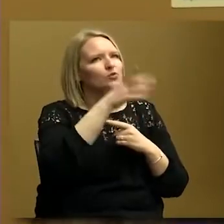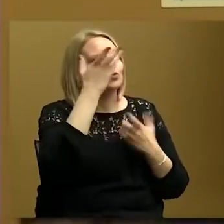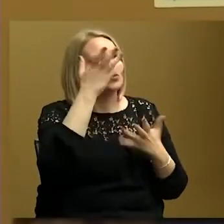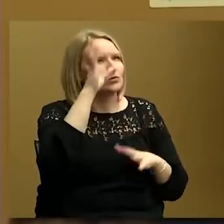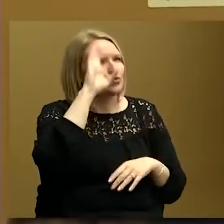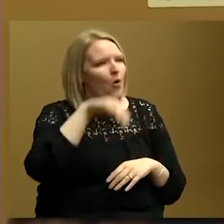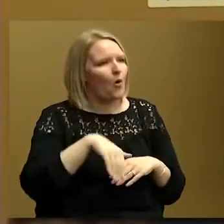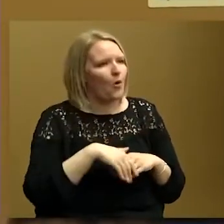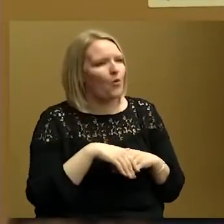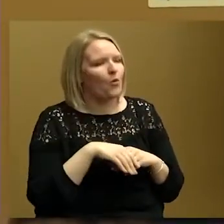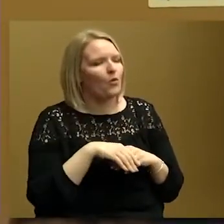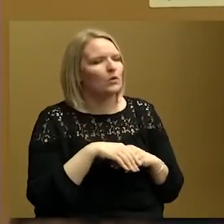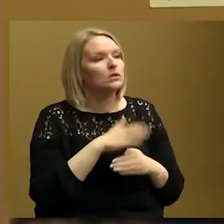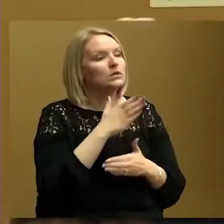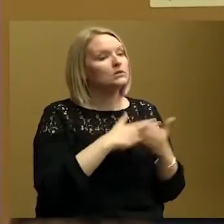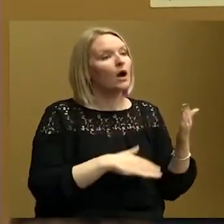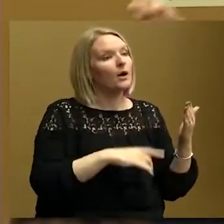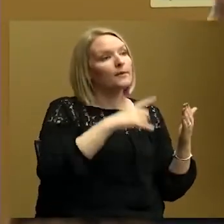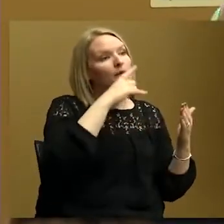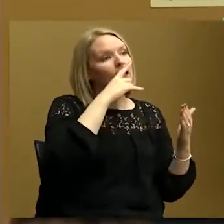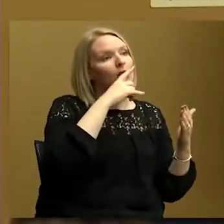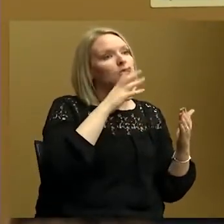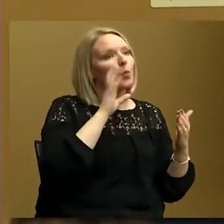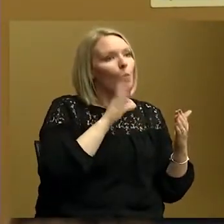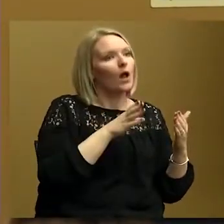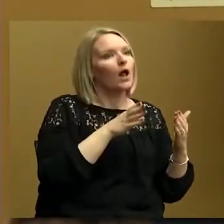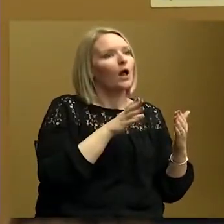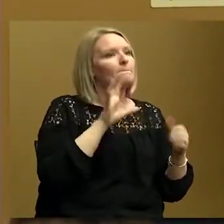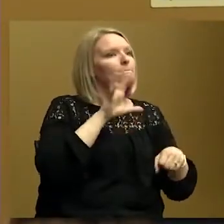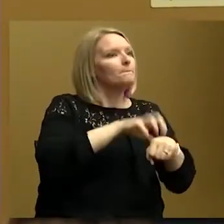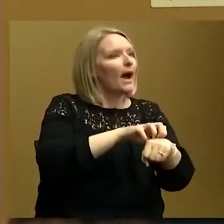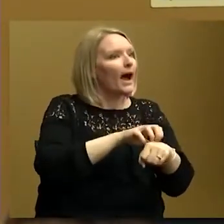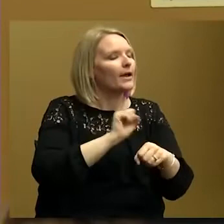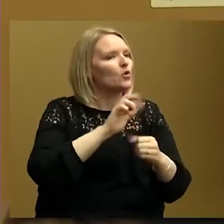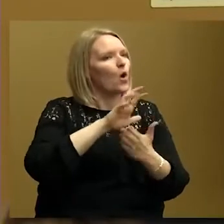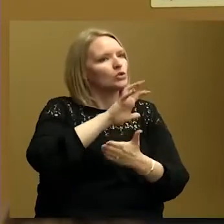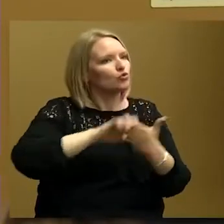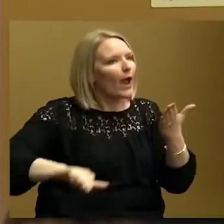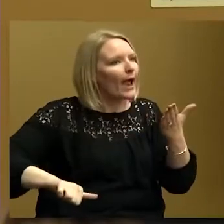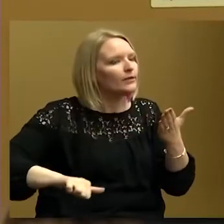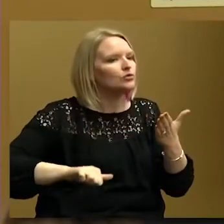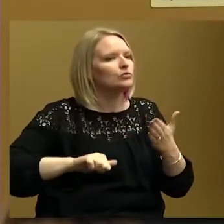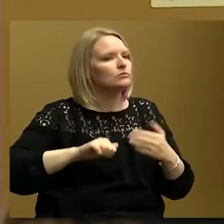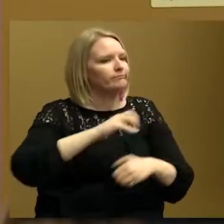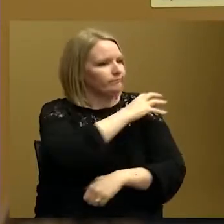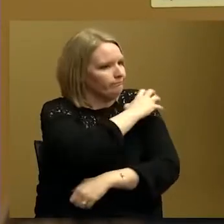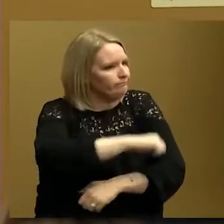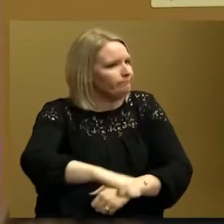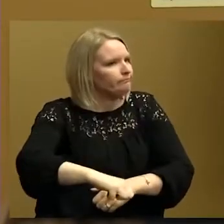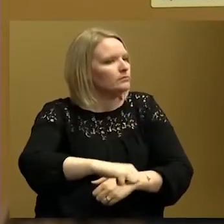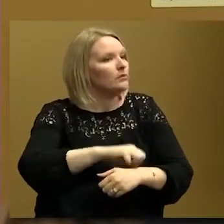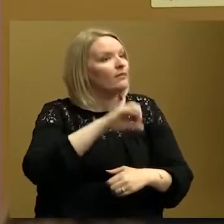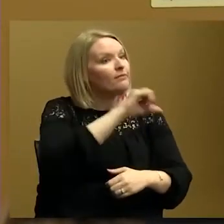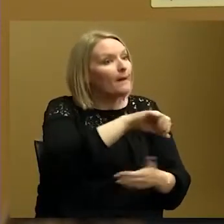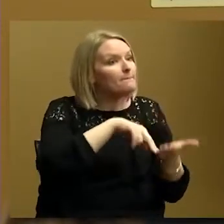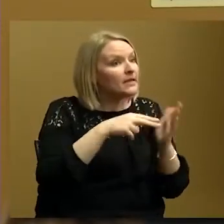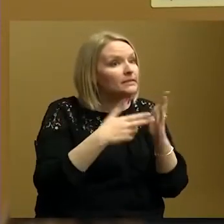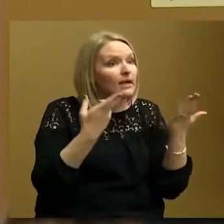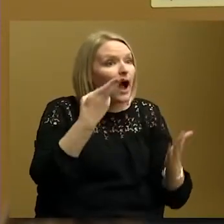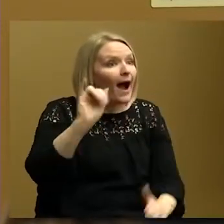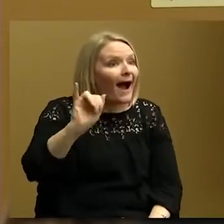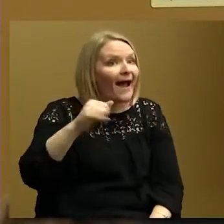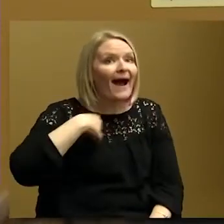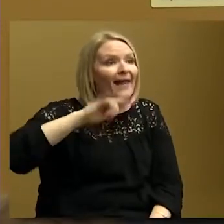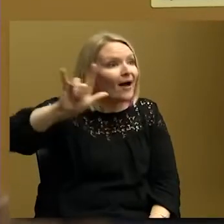know, and some of them will use biting or scratching or whatever, and that for them could mean, hi, I love